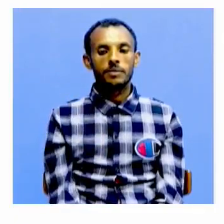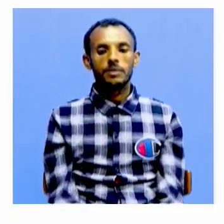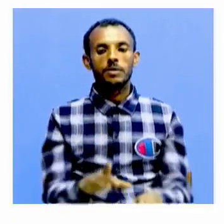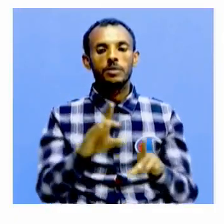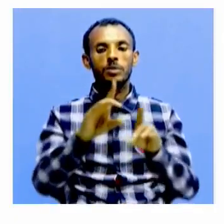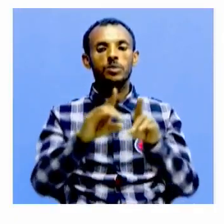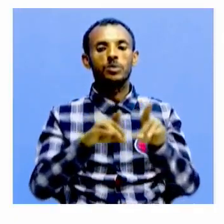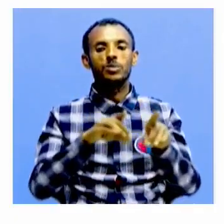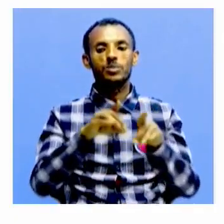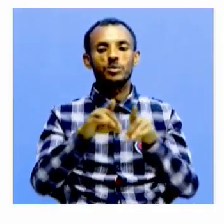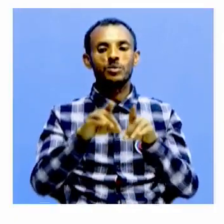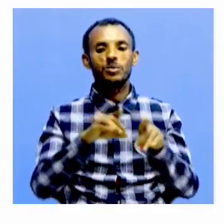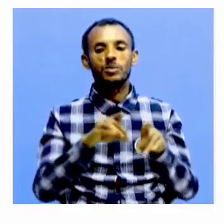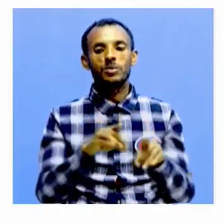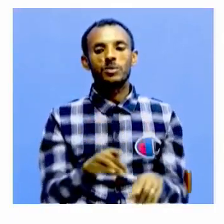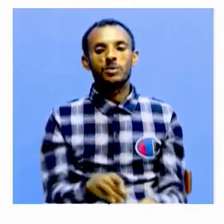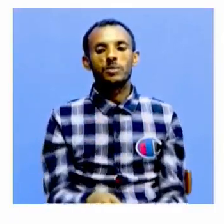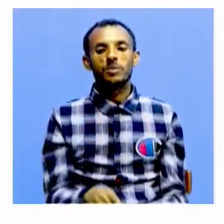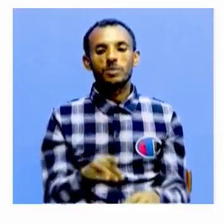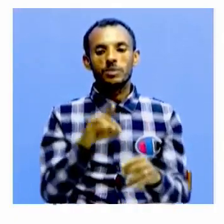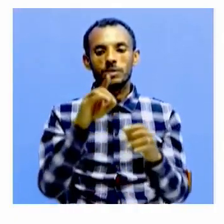do their